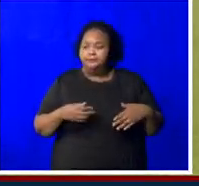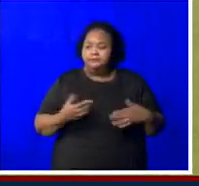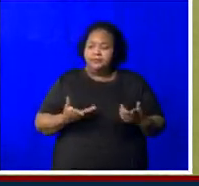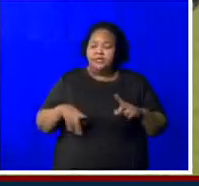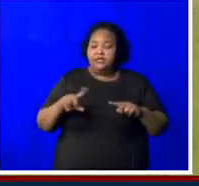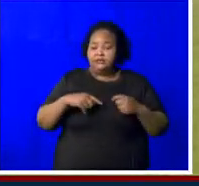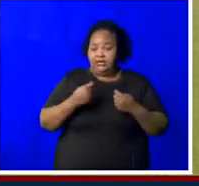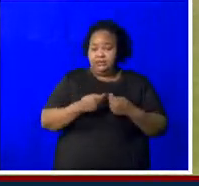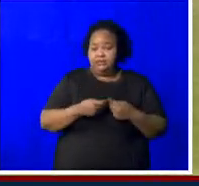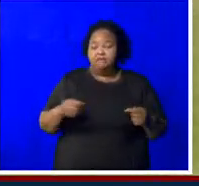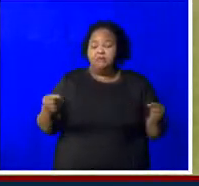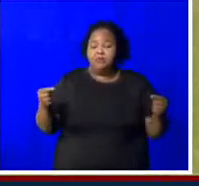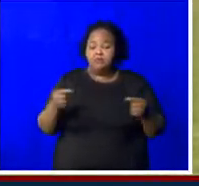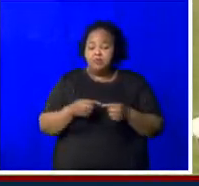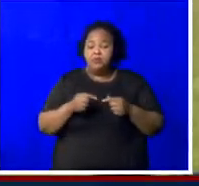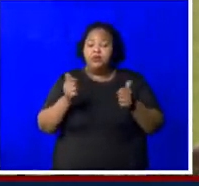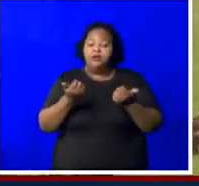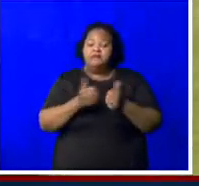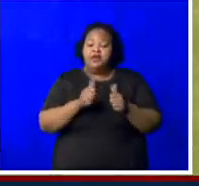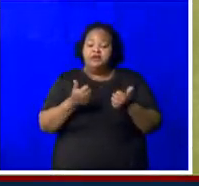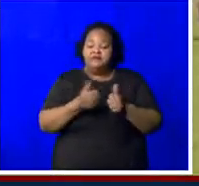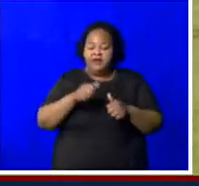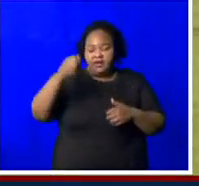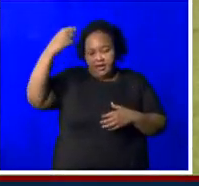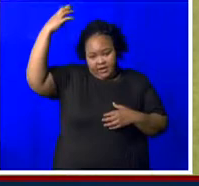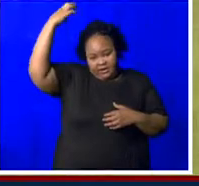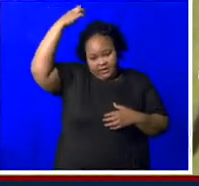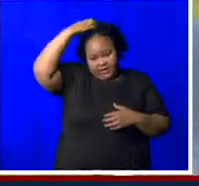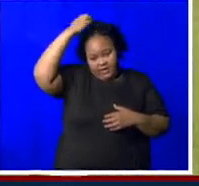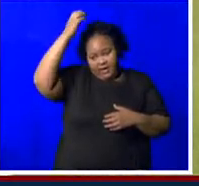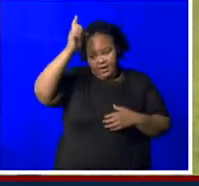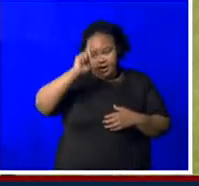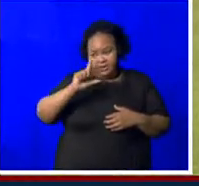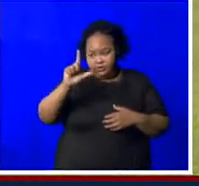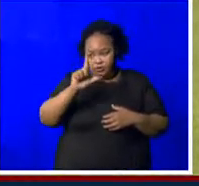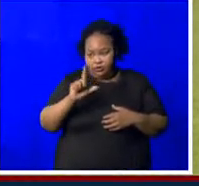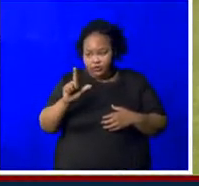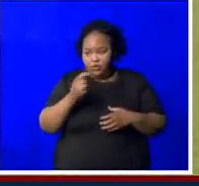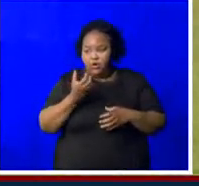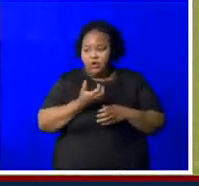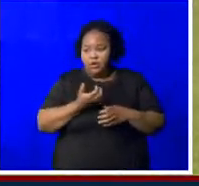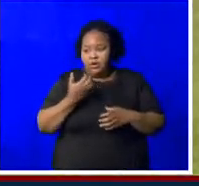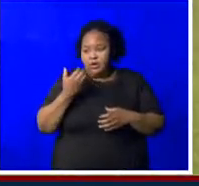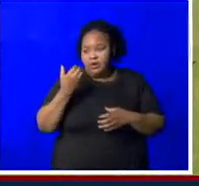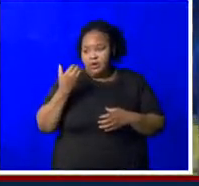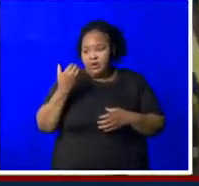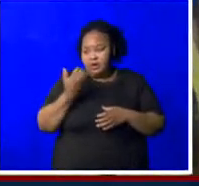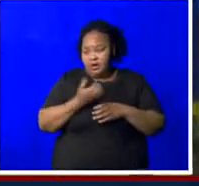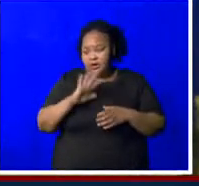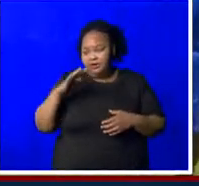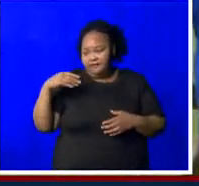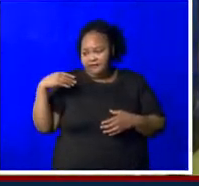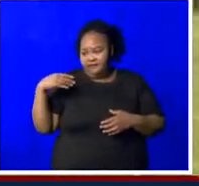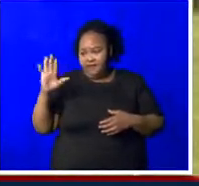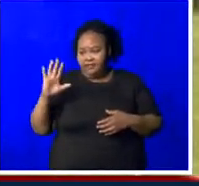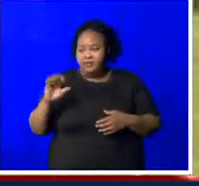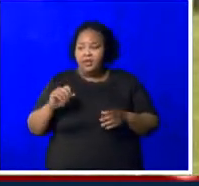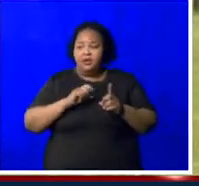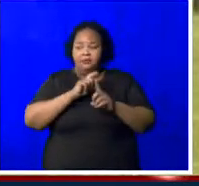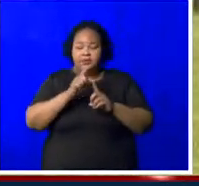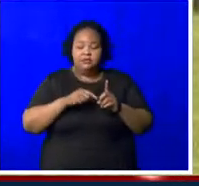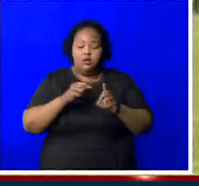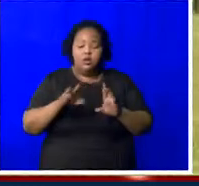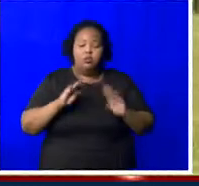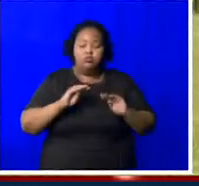imidlalo webungani nelivele leSotho kanzi Sidwell Mothia locicisha yona eLesotho uthi Swatini ikhonile kubanika umdlalo lolukhuni.